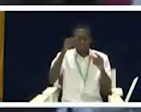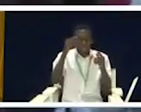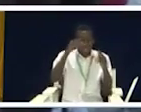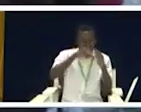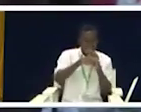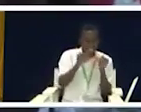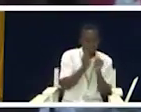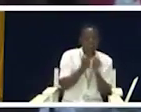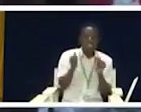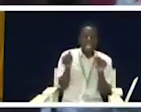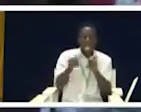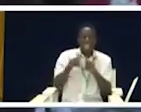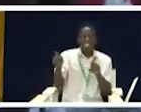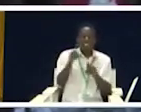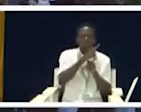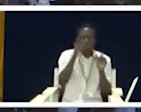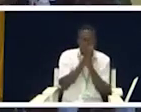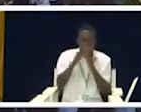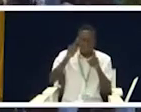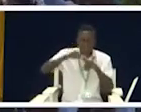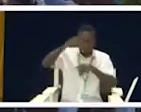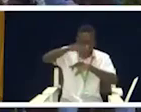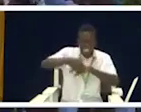pray tonight, they die.